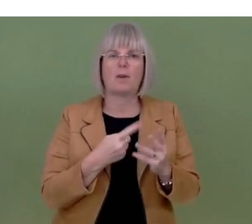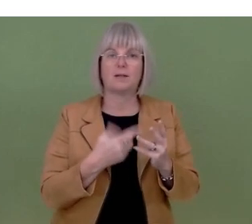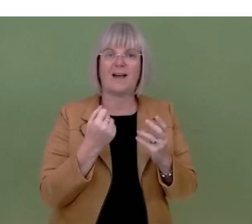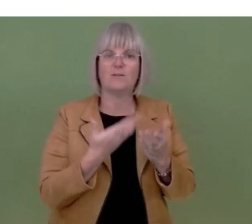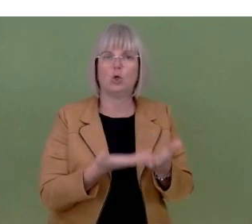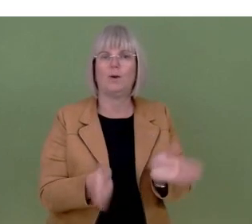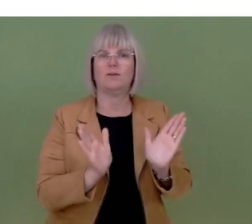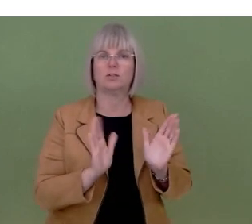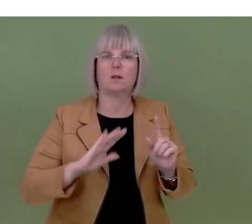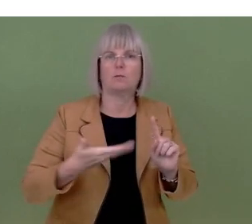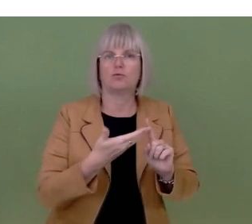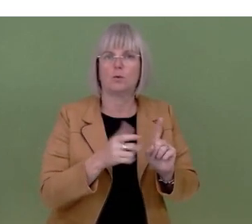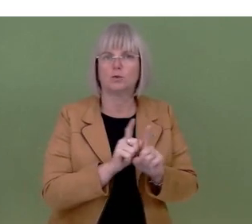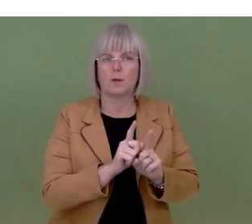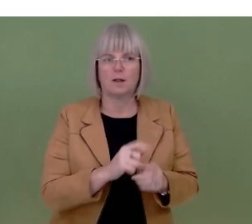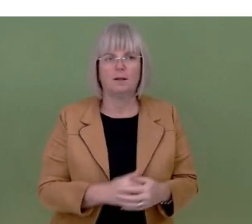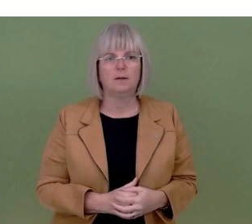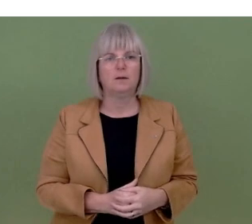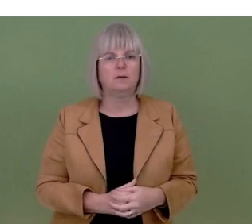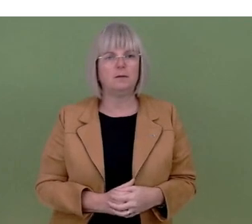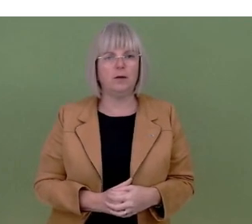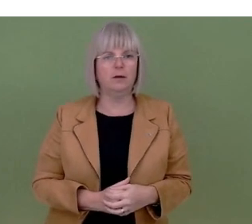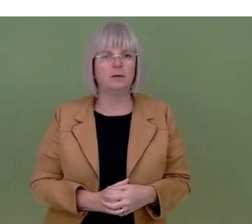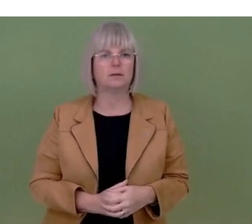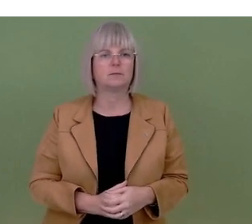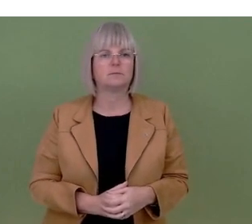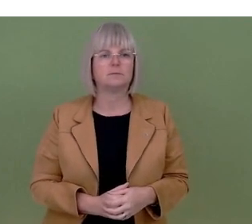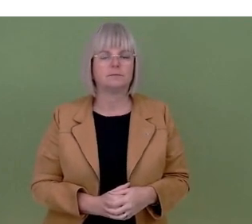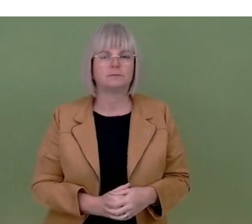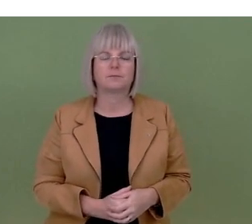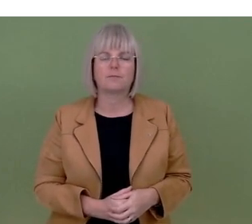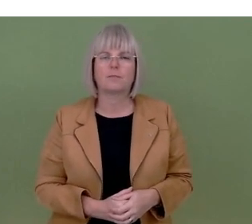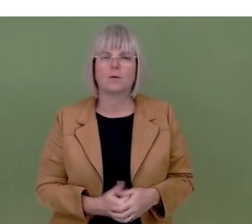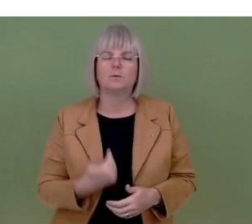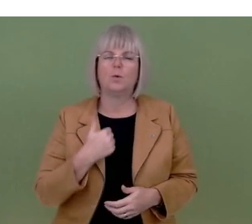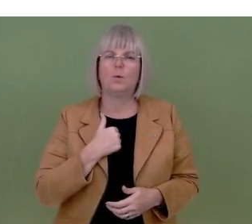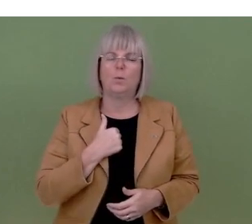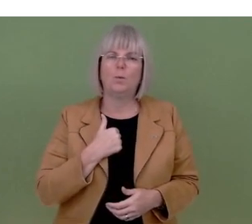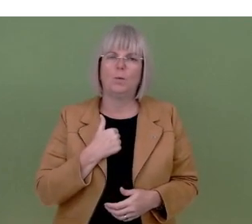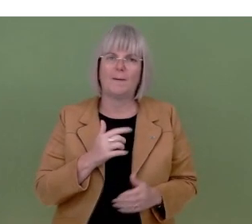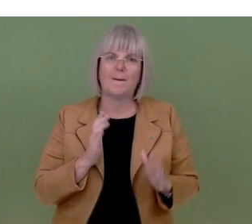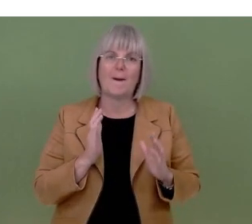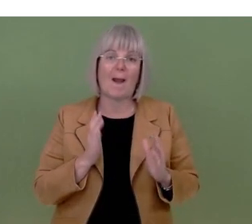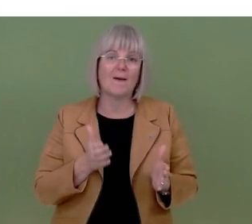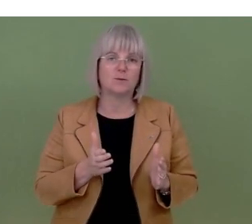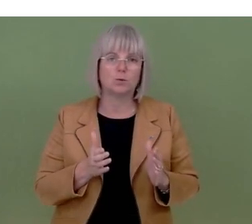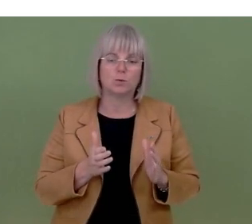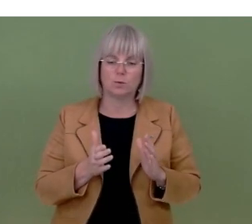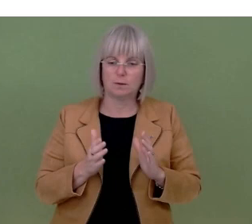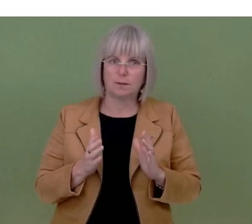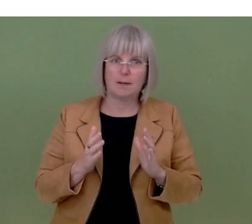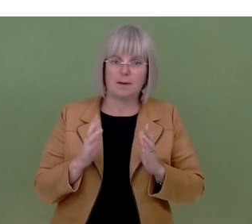little bit about. So we say we have to mirror that service of what general practice offers. So we offer an all-age